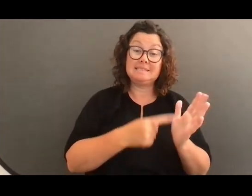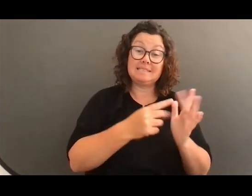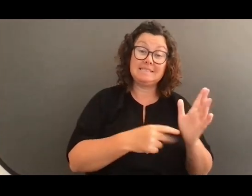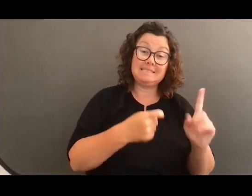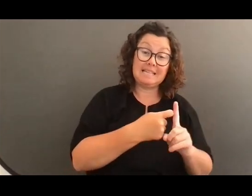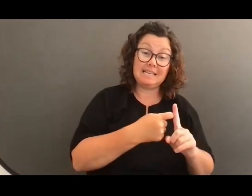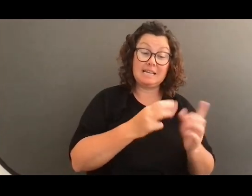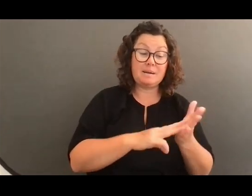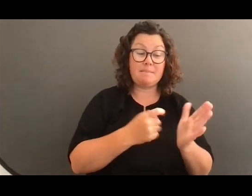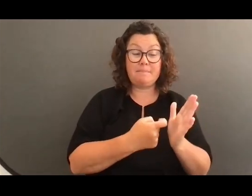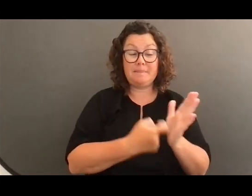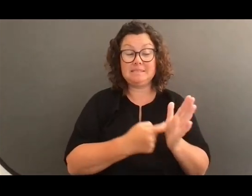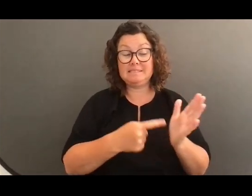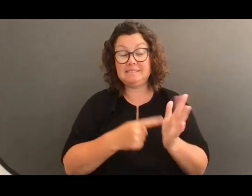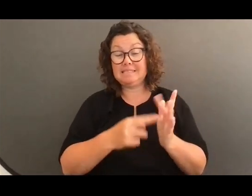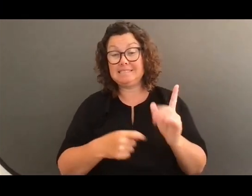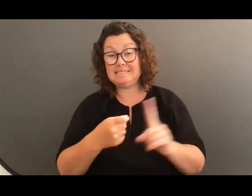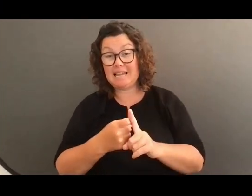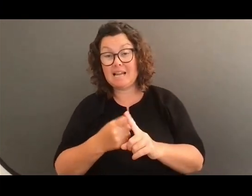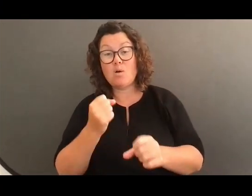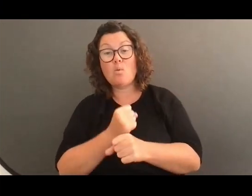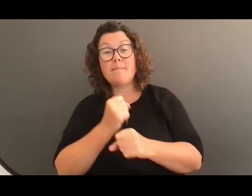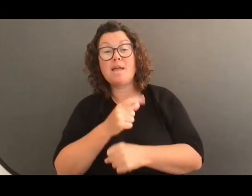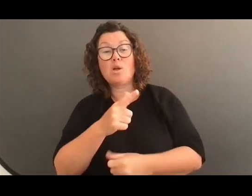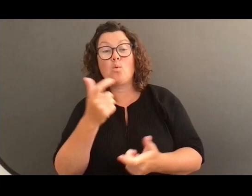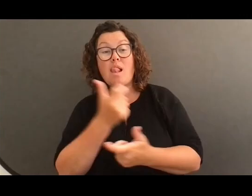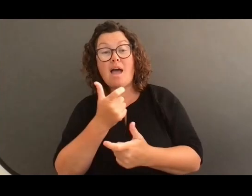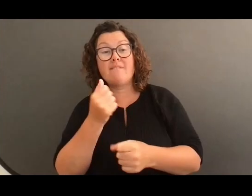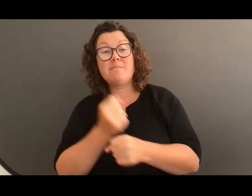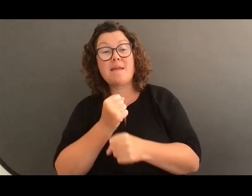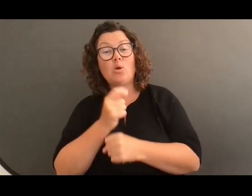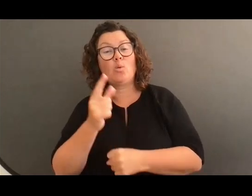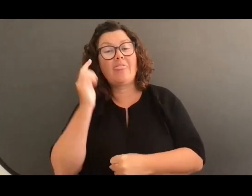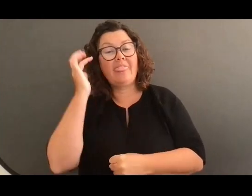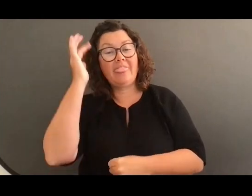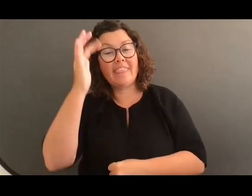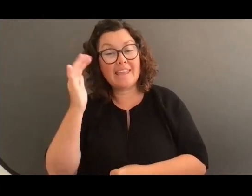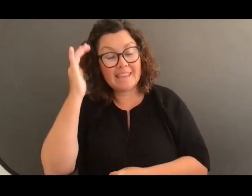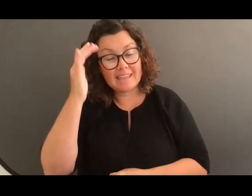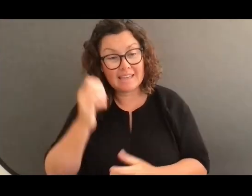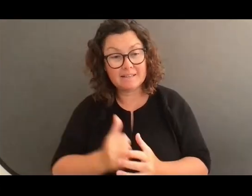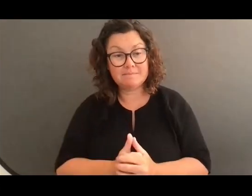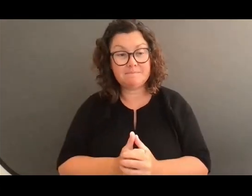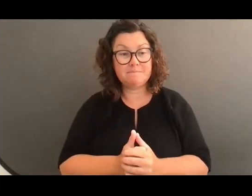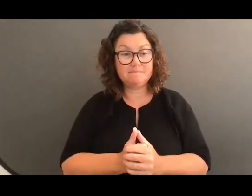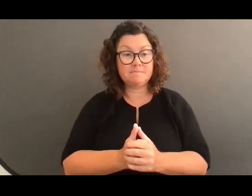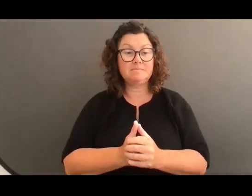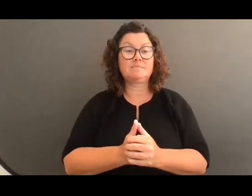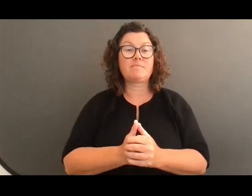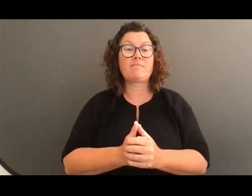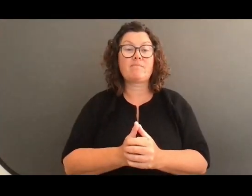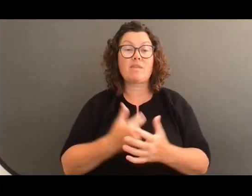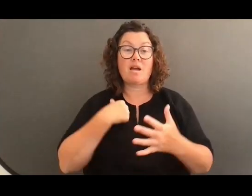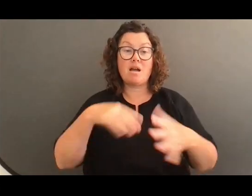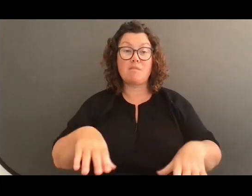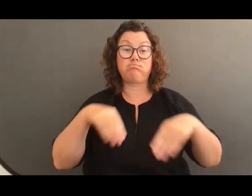cute. After 20 years in visual arts education, I took a gamble on a role as the environmental learning advisor